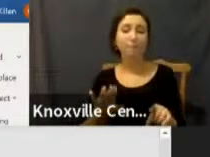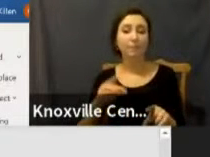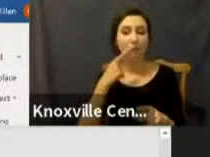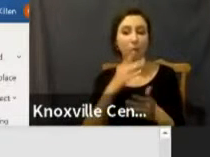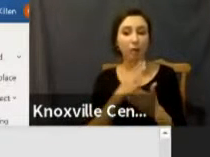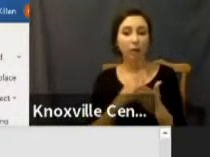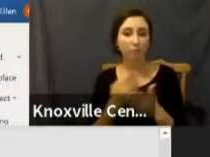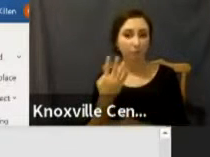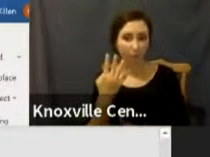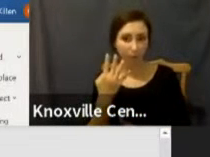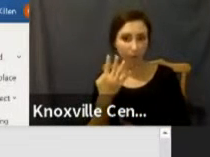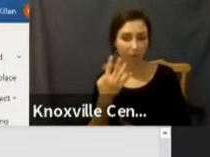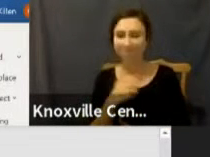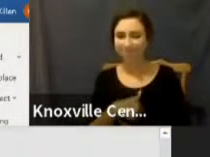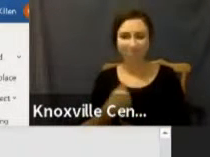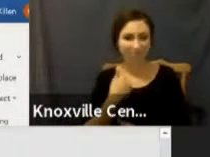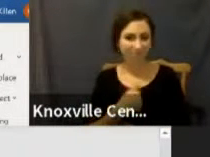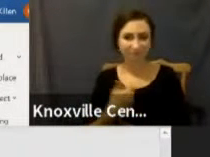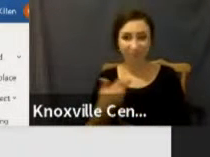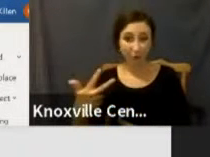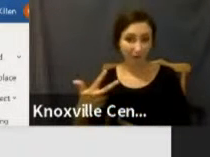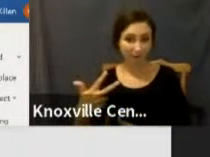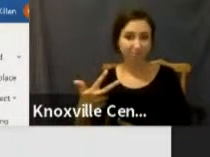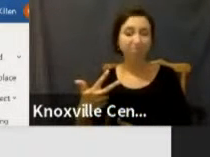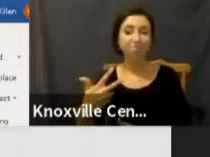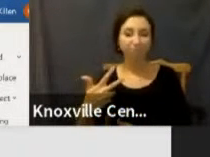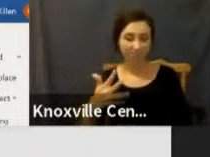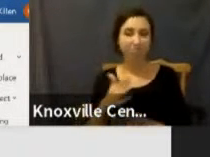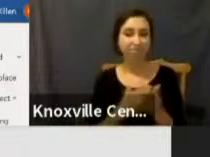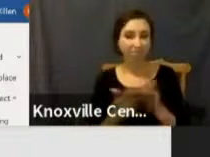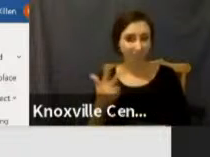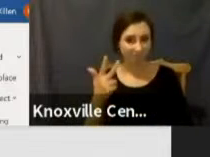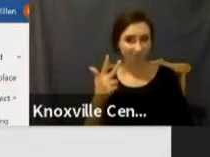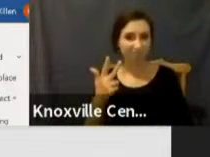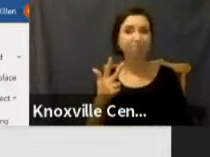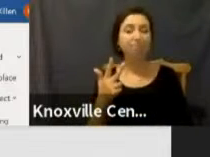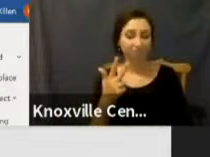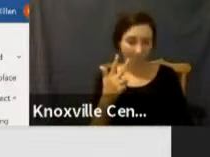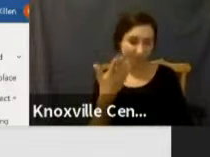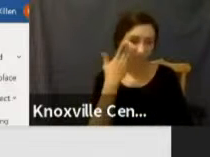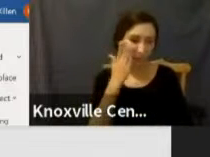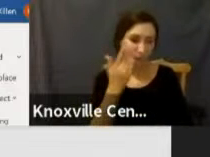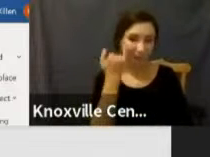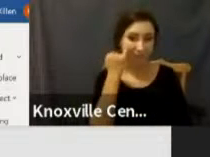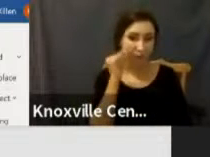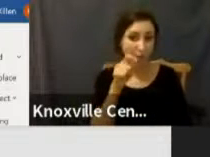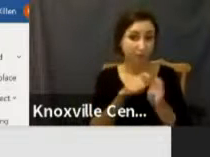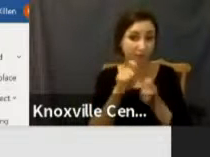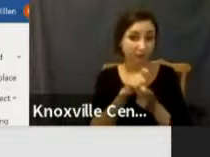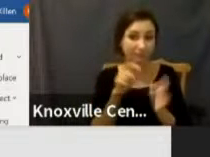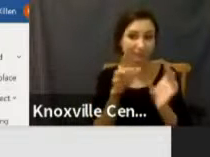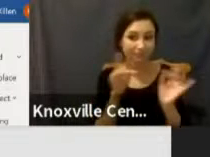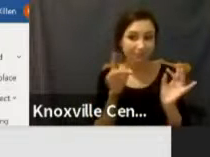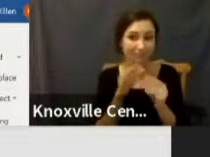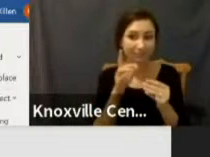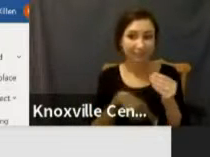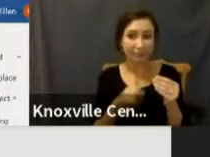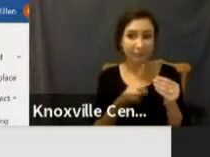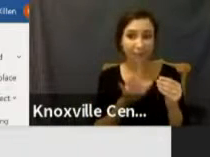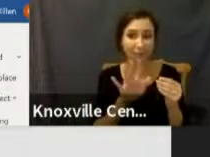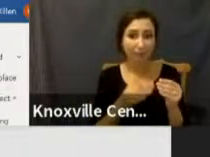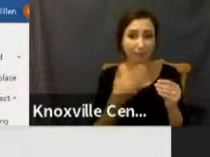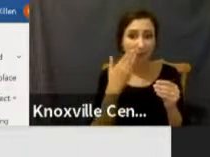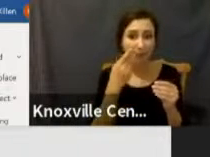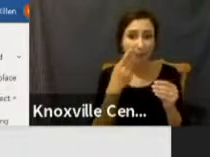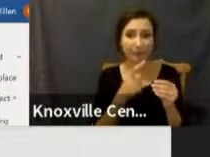4, no, I'm sorry, item 3 there. I don't know if you could specifically comment on on that. I know this